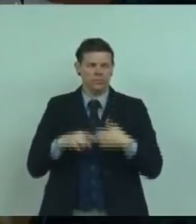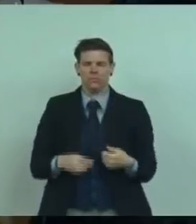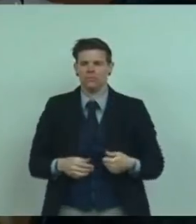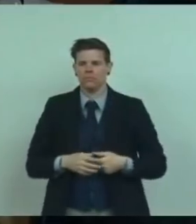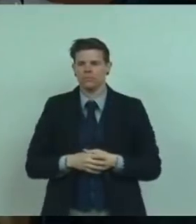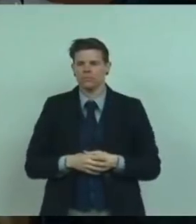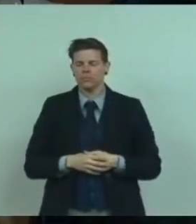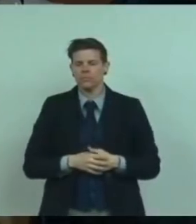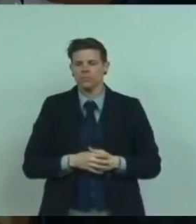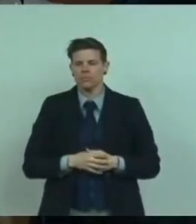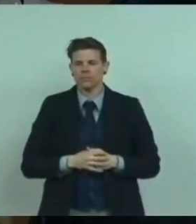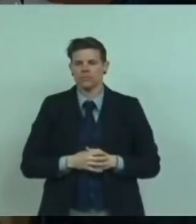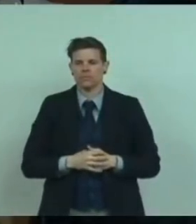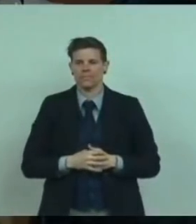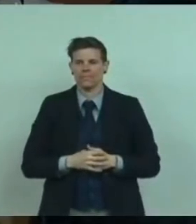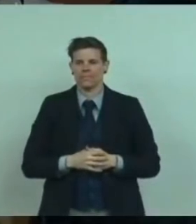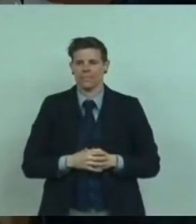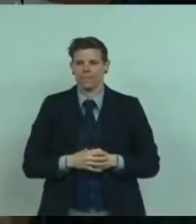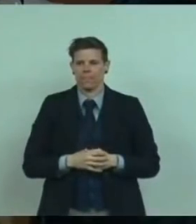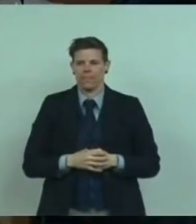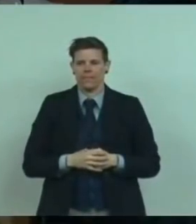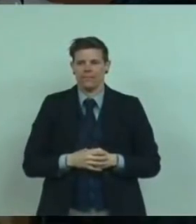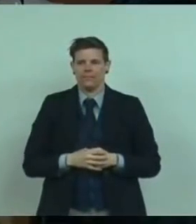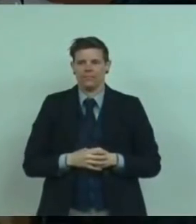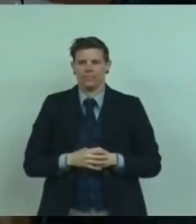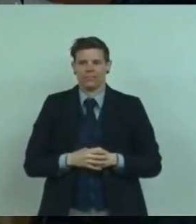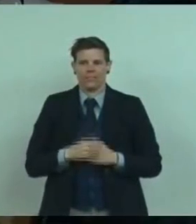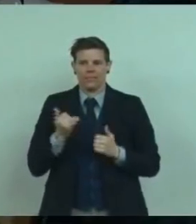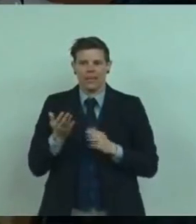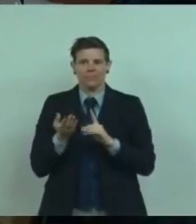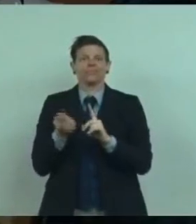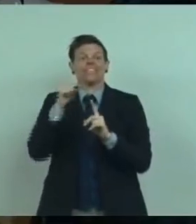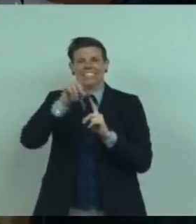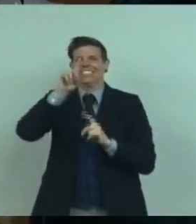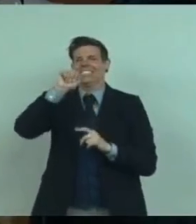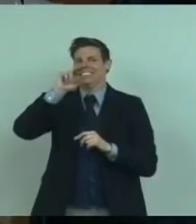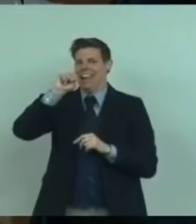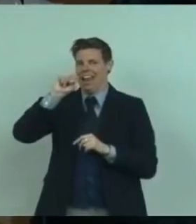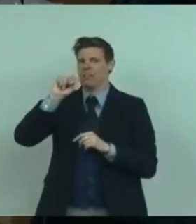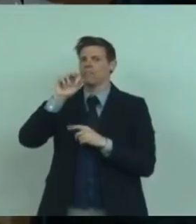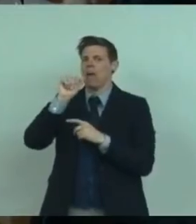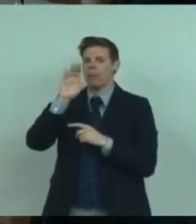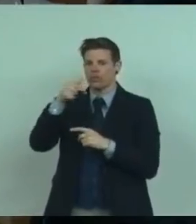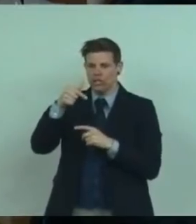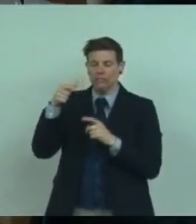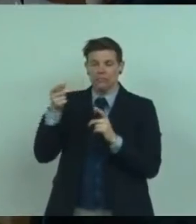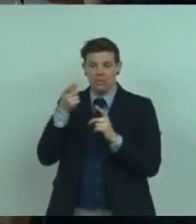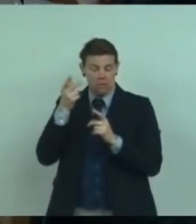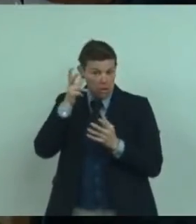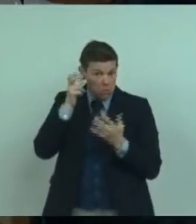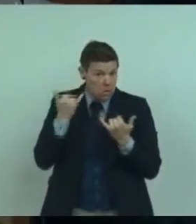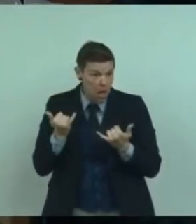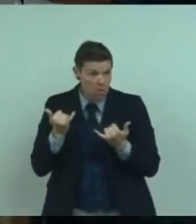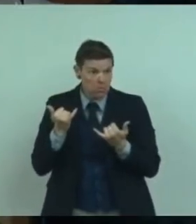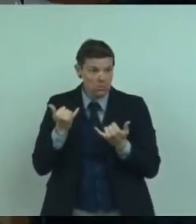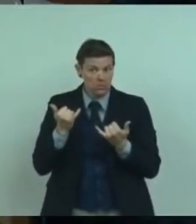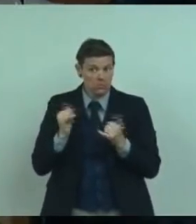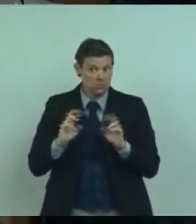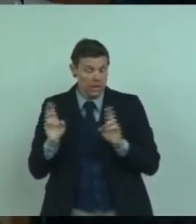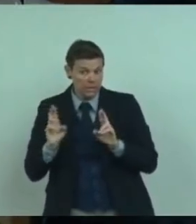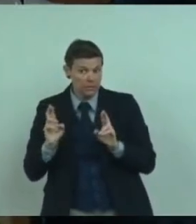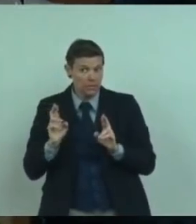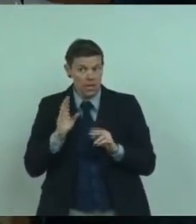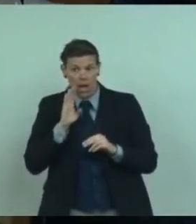Next, we are going to go back to Dan with the Albuquerque Journal, see if we have you this time. Dan, do we have you?